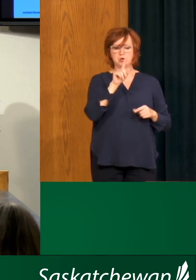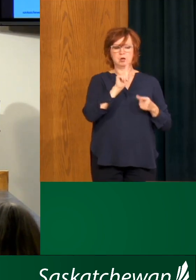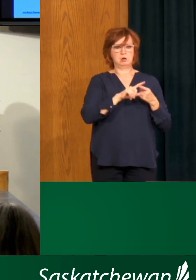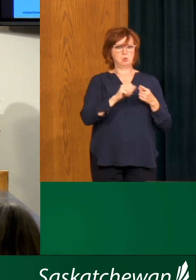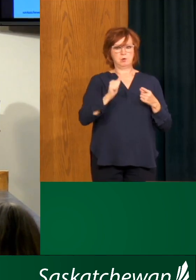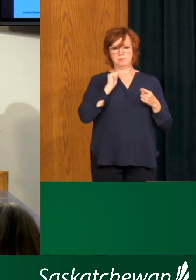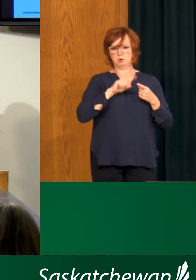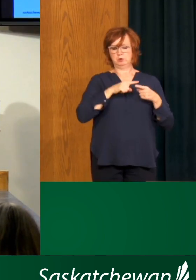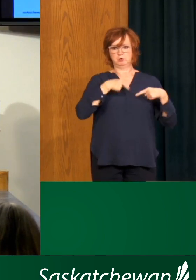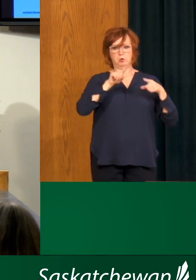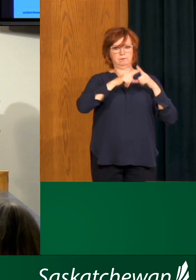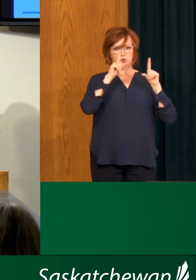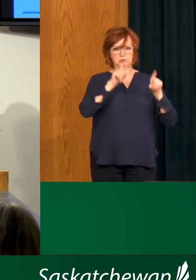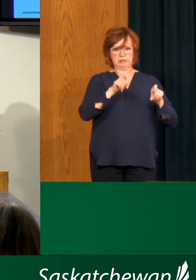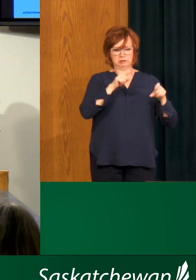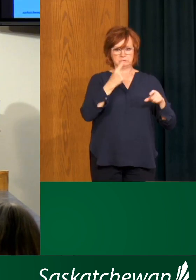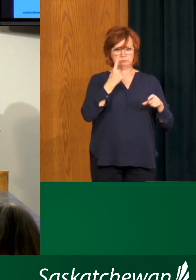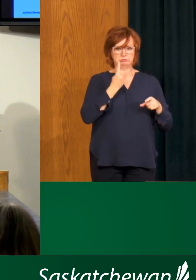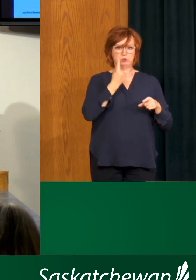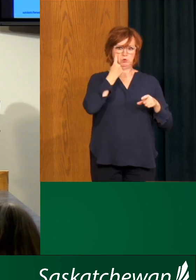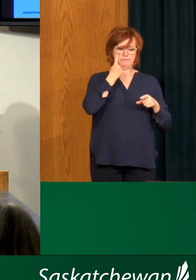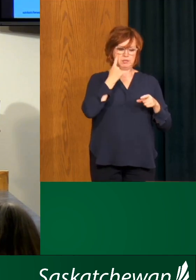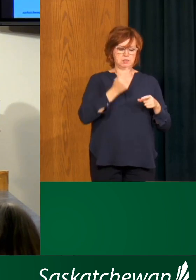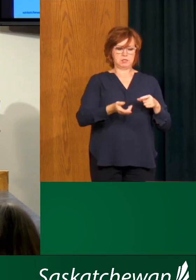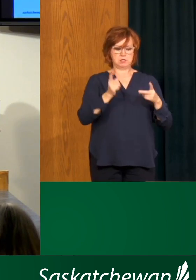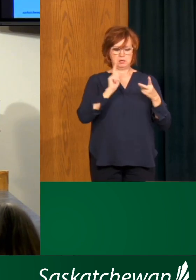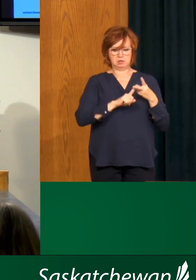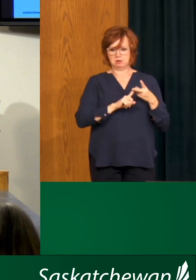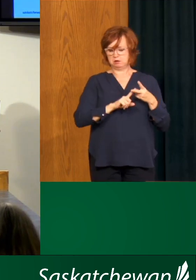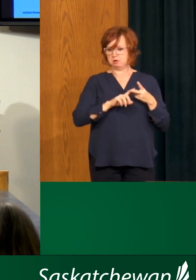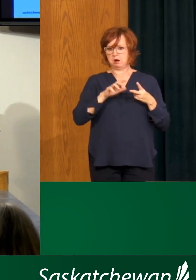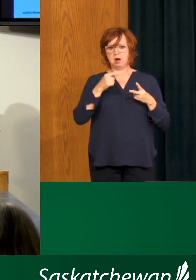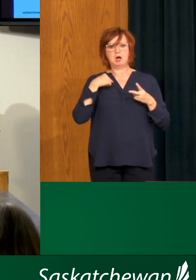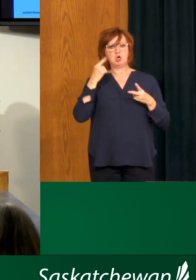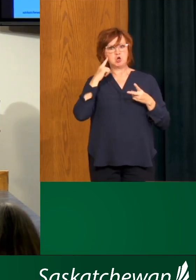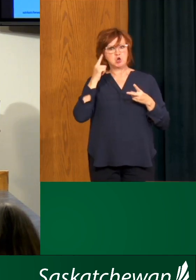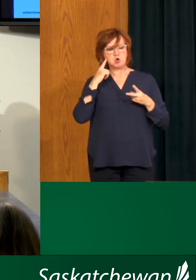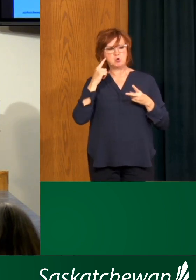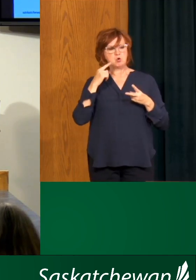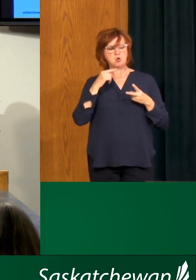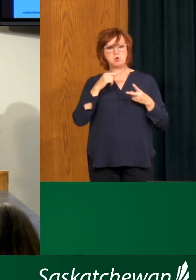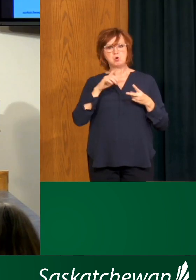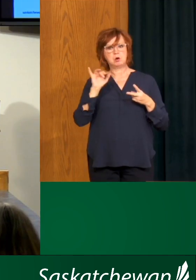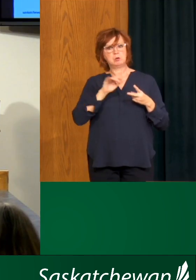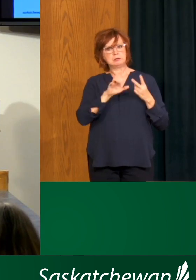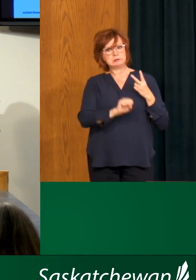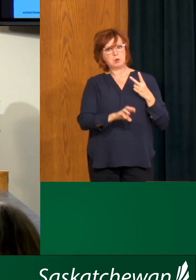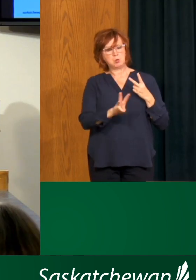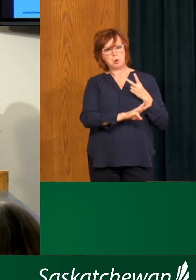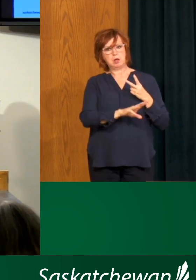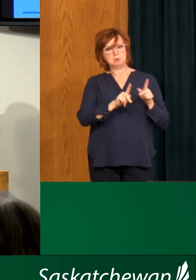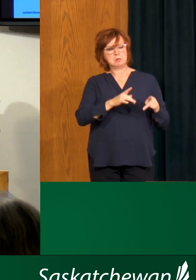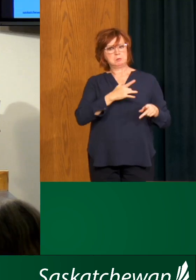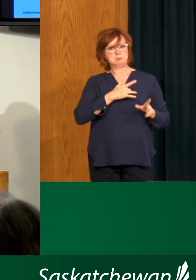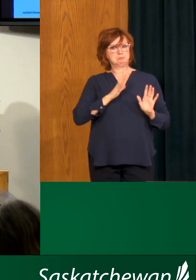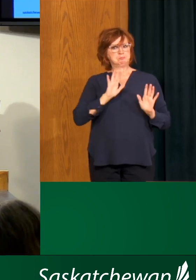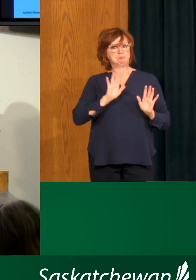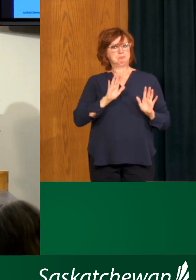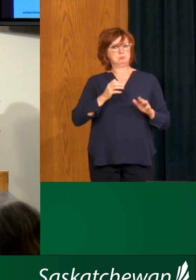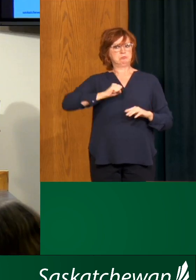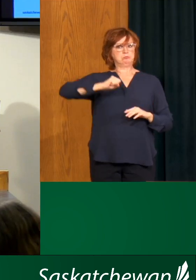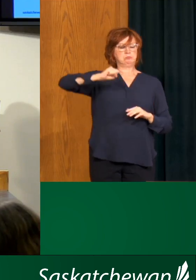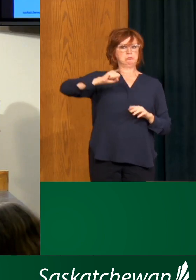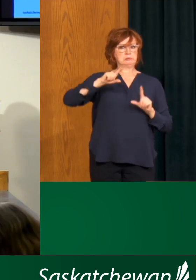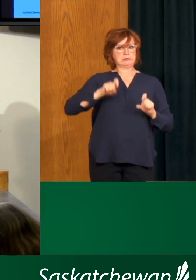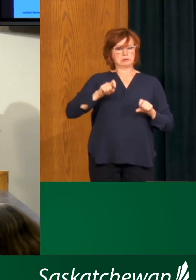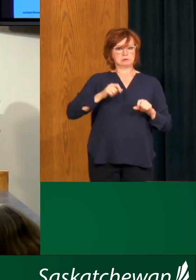on the SHA's release a couple of days ago, there were concerns about people in the southwest refusing tests. I'd like to know just what the government's